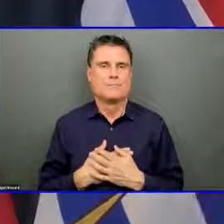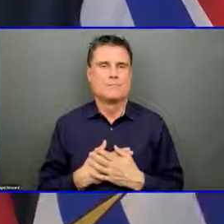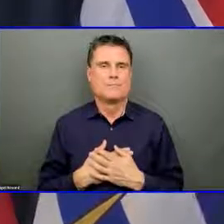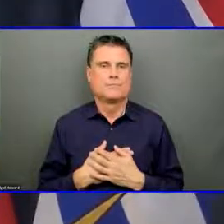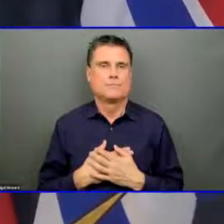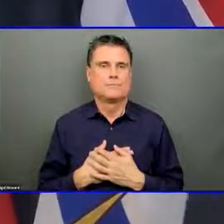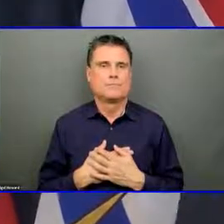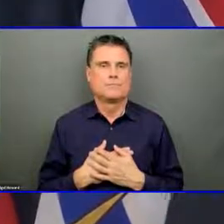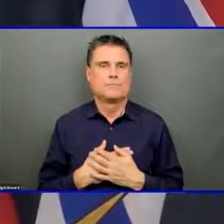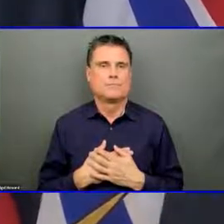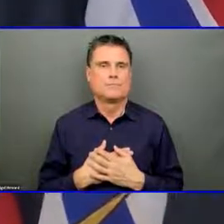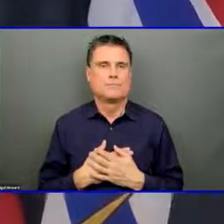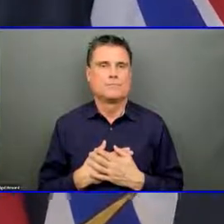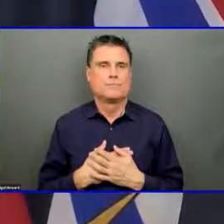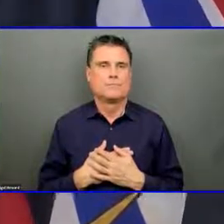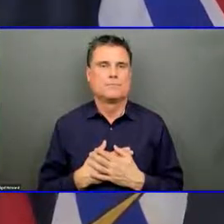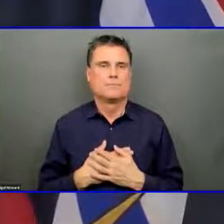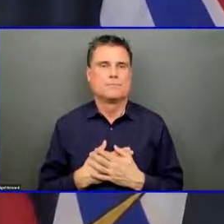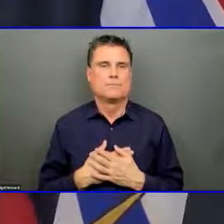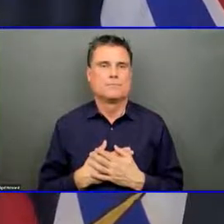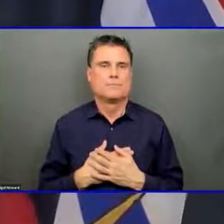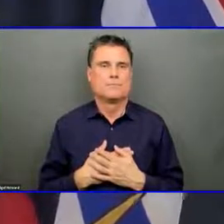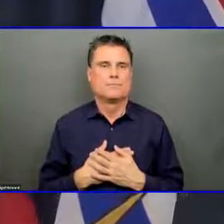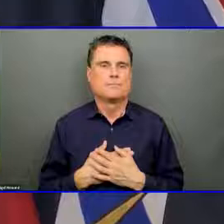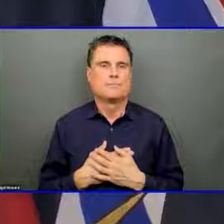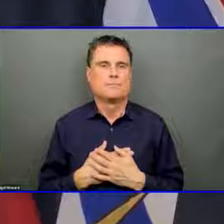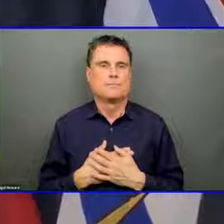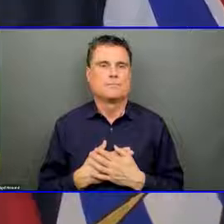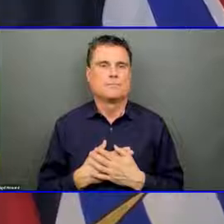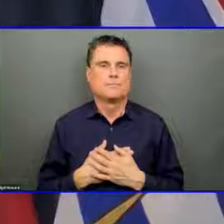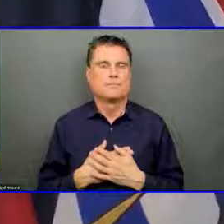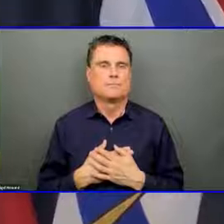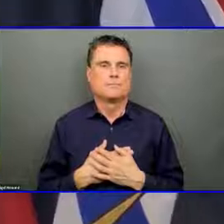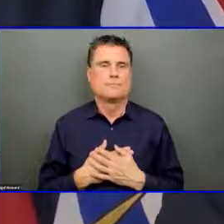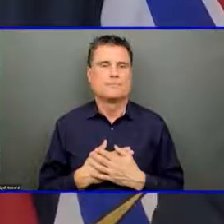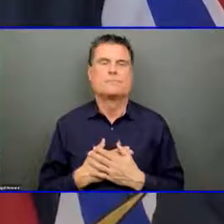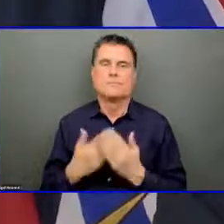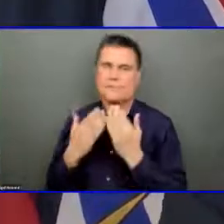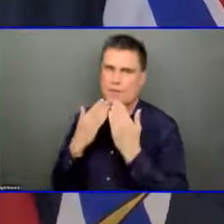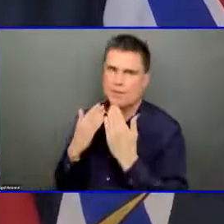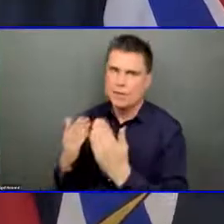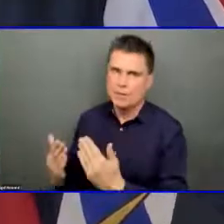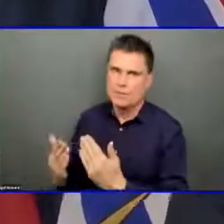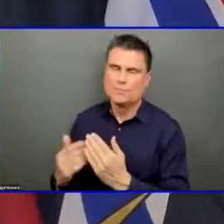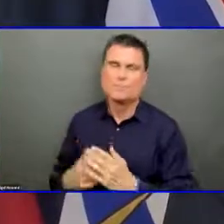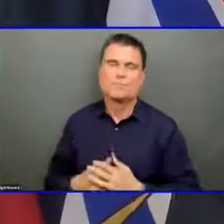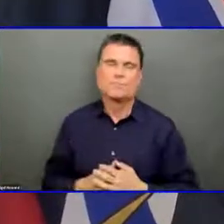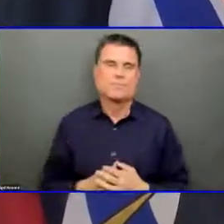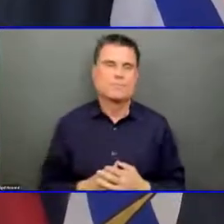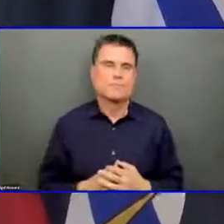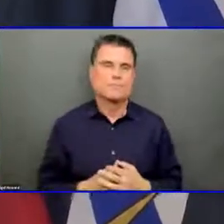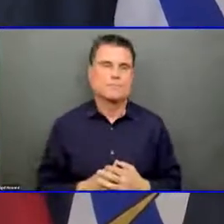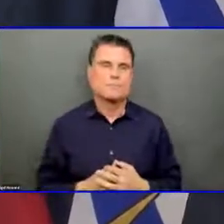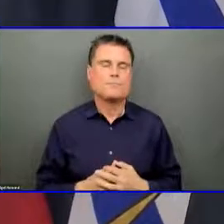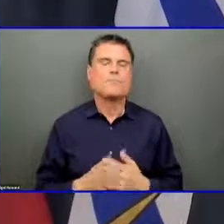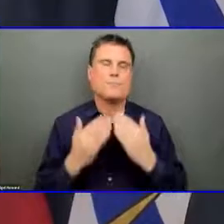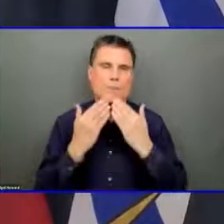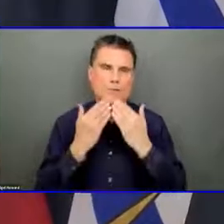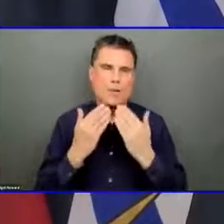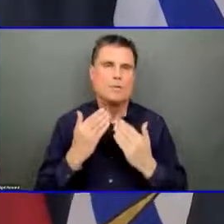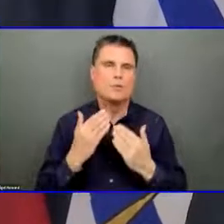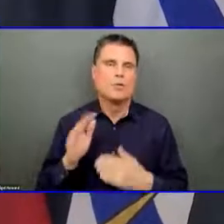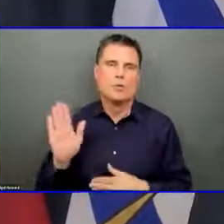Thank you very much, Dr. Henry, and thank you for all of your work over the past year, which represents so many